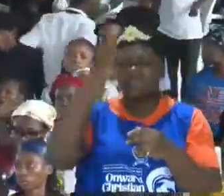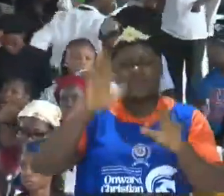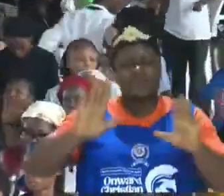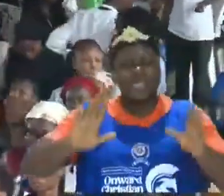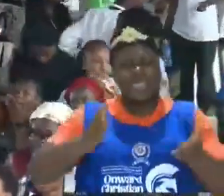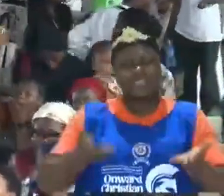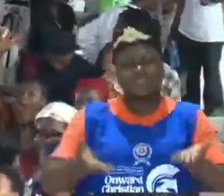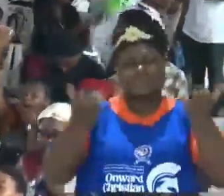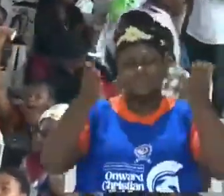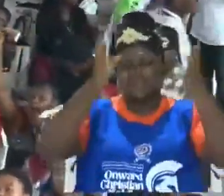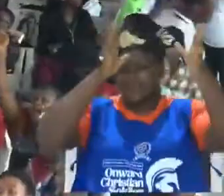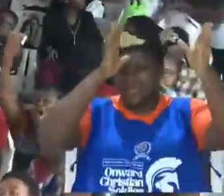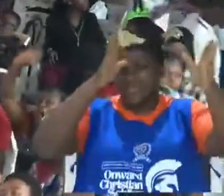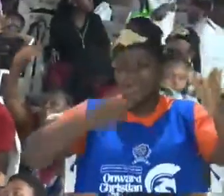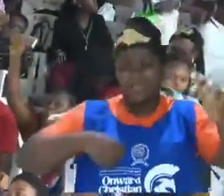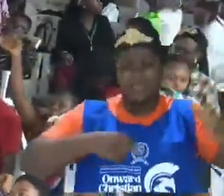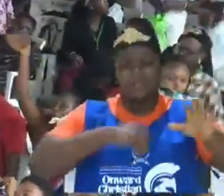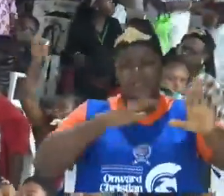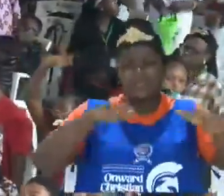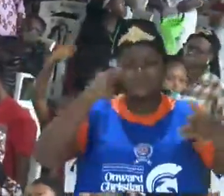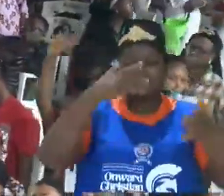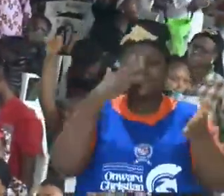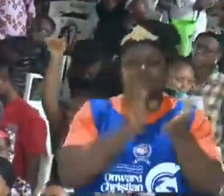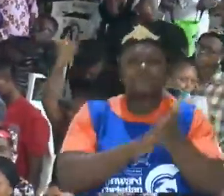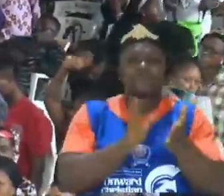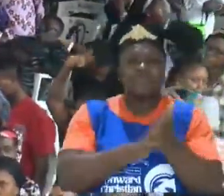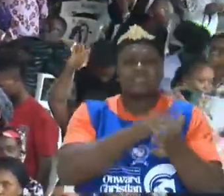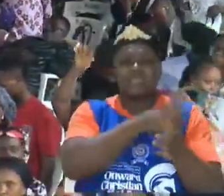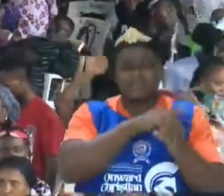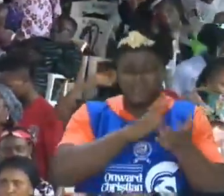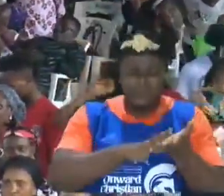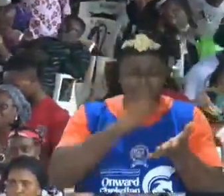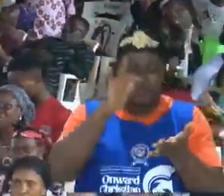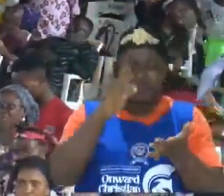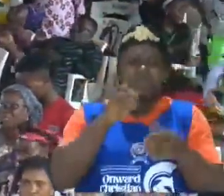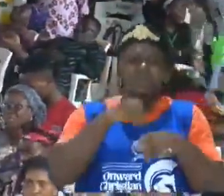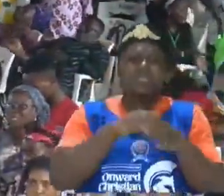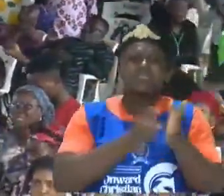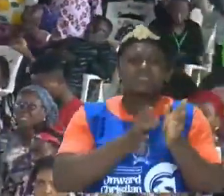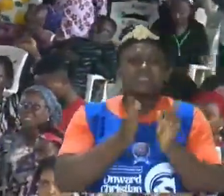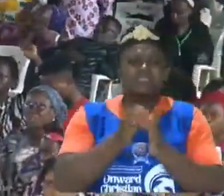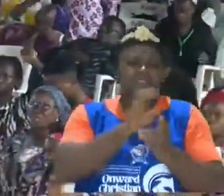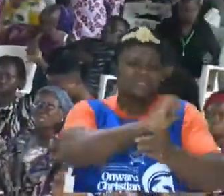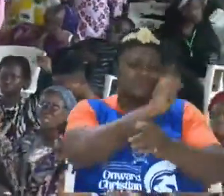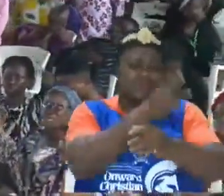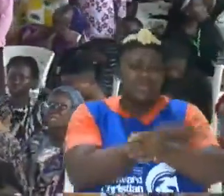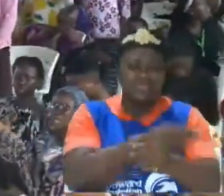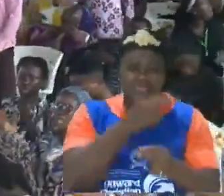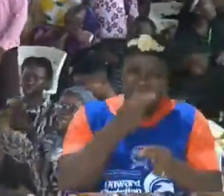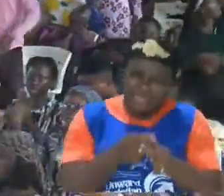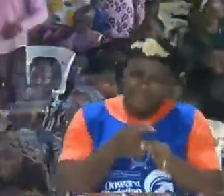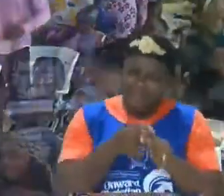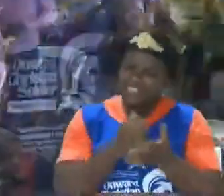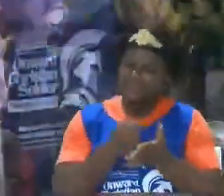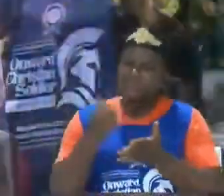Father. We give you praise and glory. In Jesus' mighty name, amen.